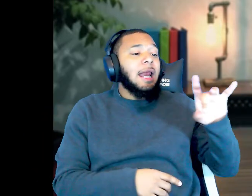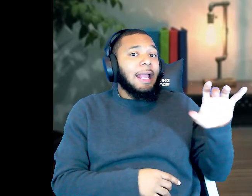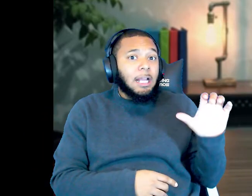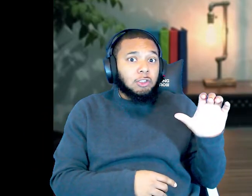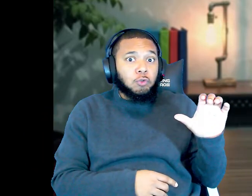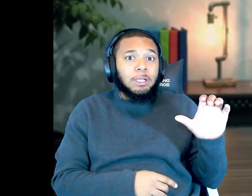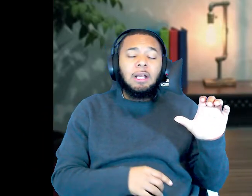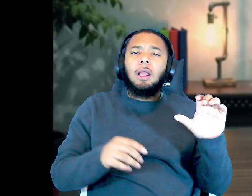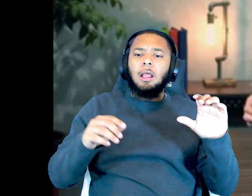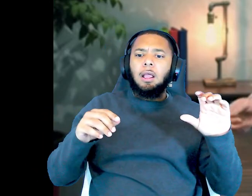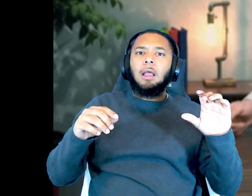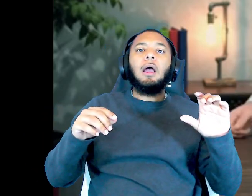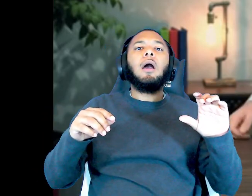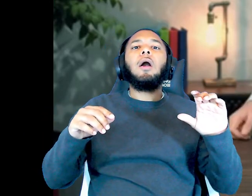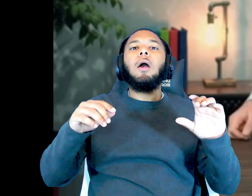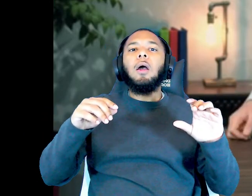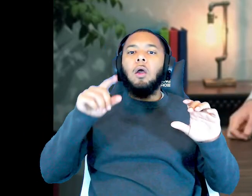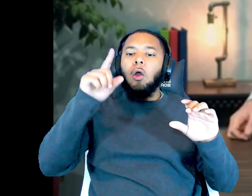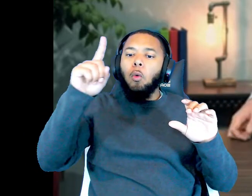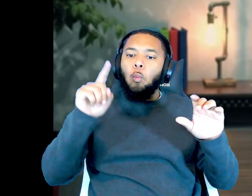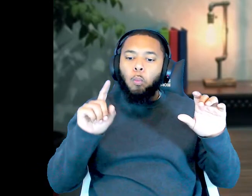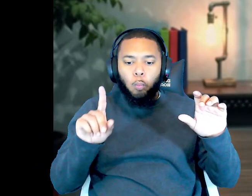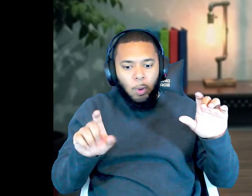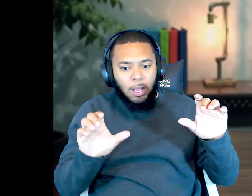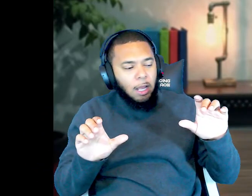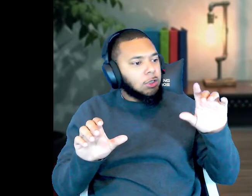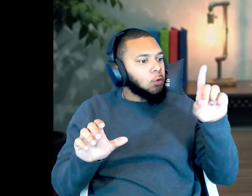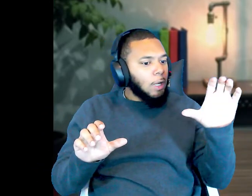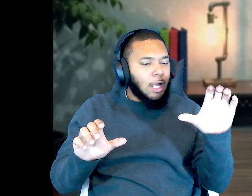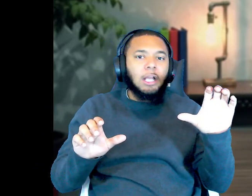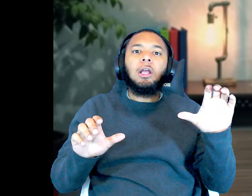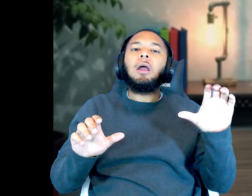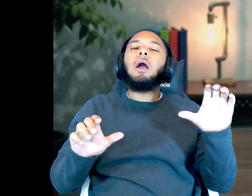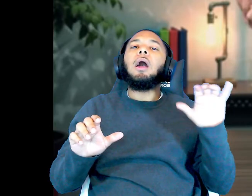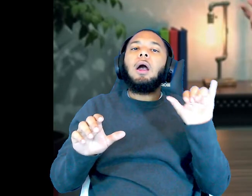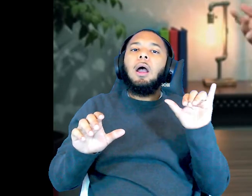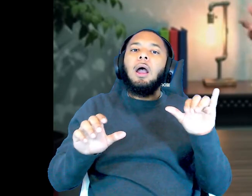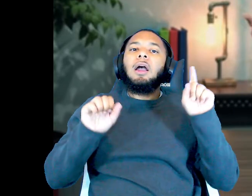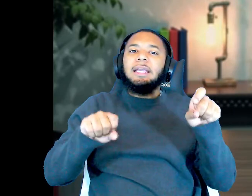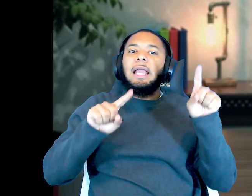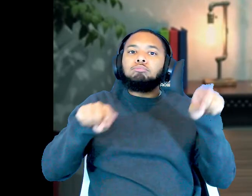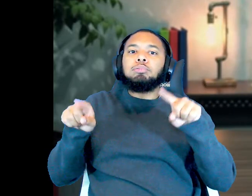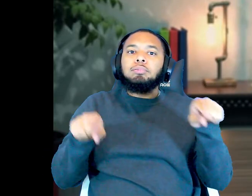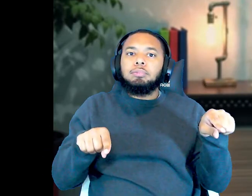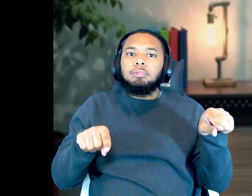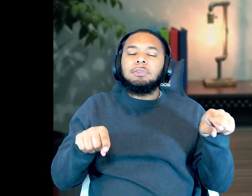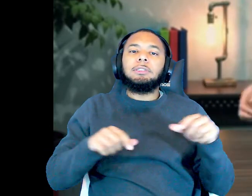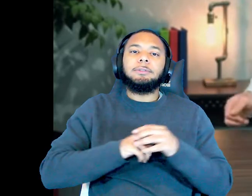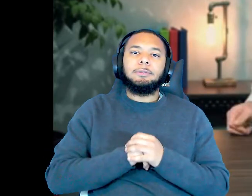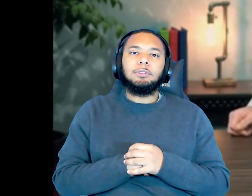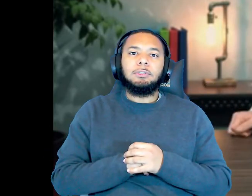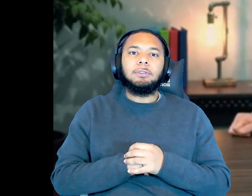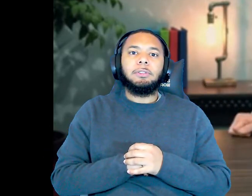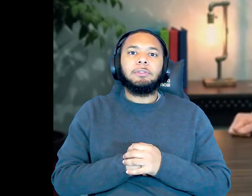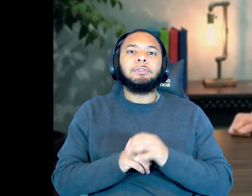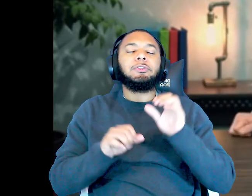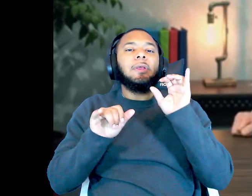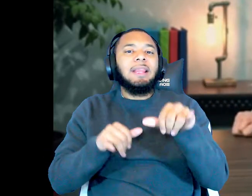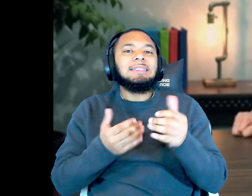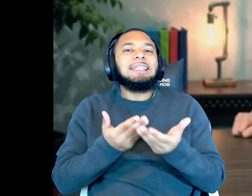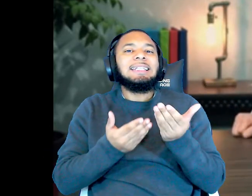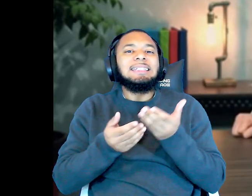1. So you are just left with 24. So there's a mental math skill to prevent you from having to always break out the